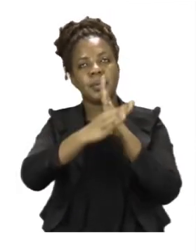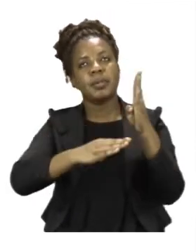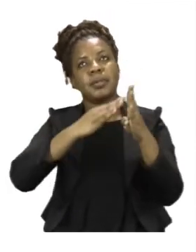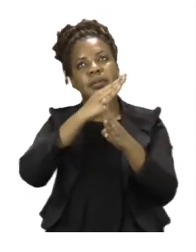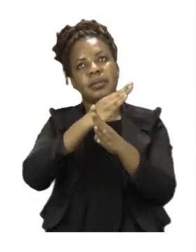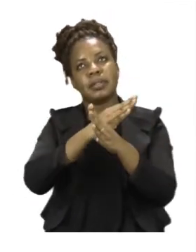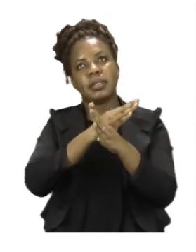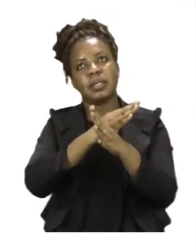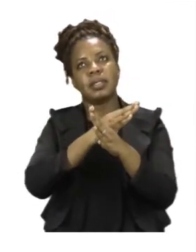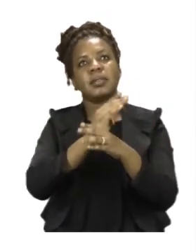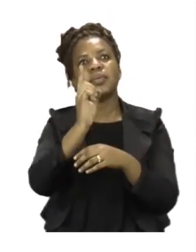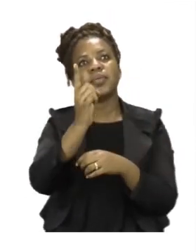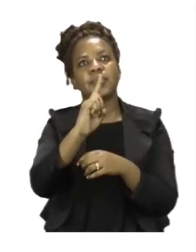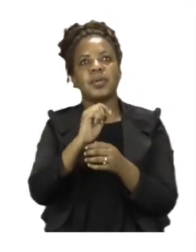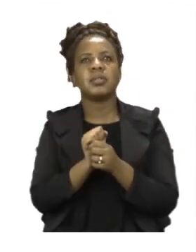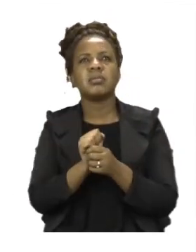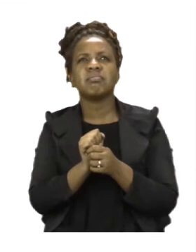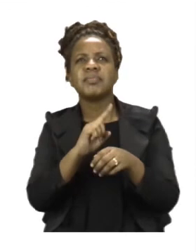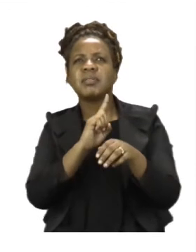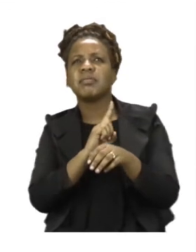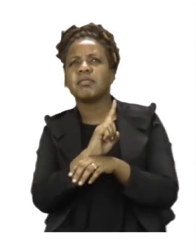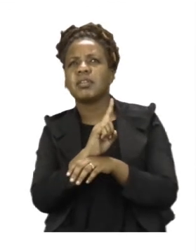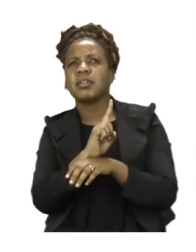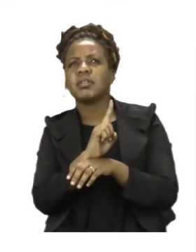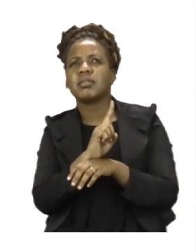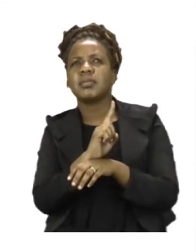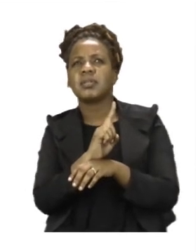can see that the 1st of